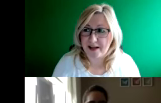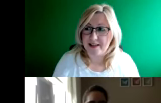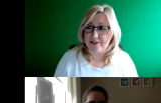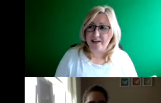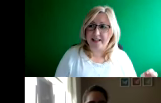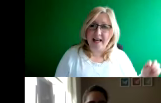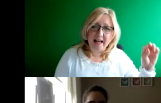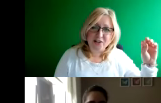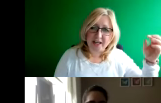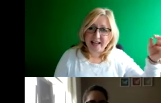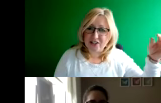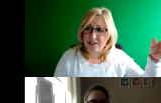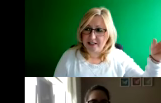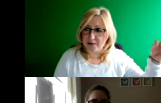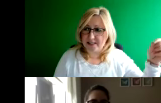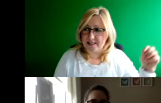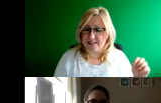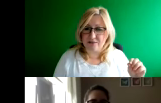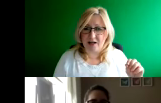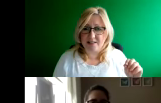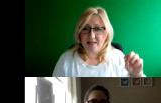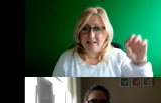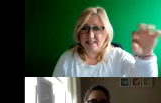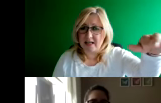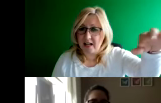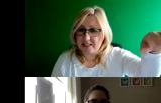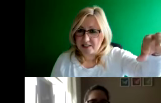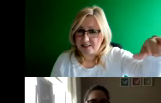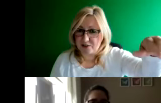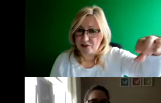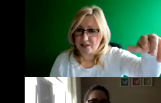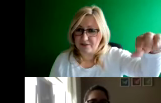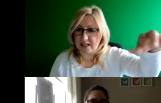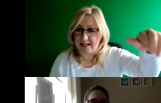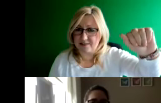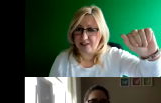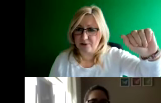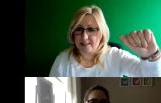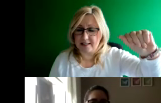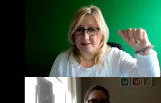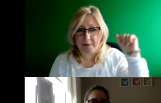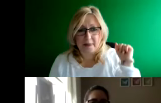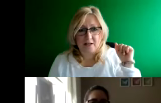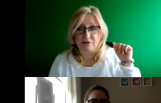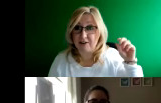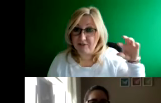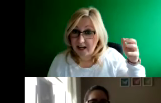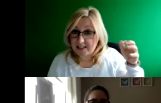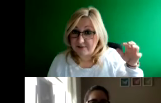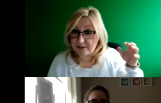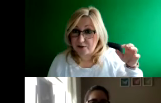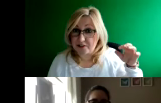by the way. You've got like educational linguistics. You've got psychologists who do different kinds of linguistics. You've